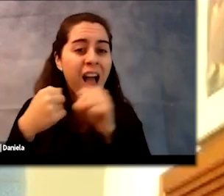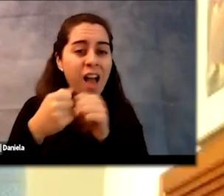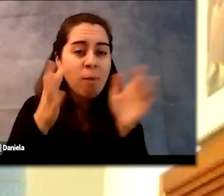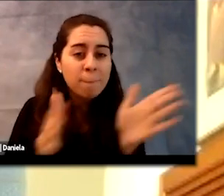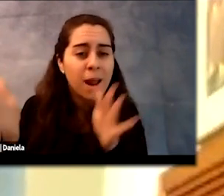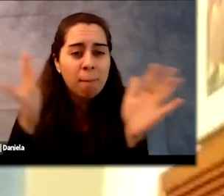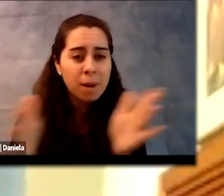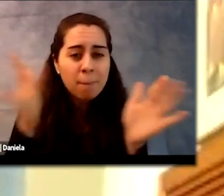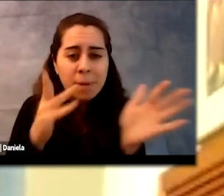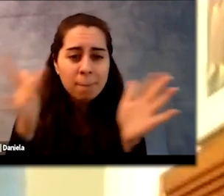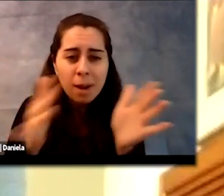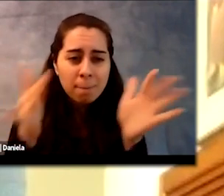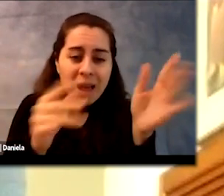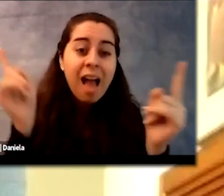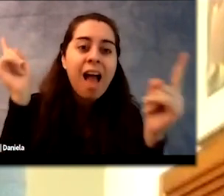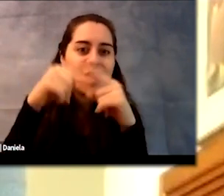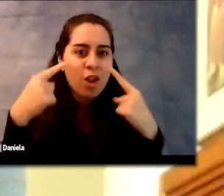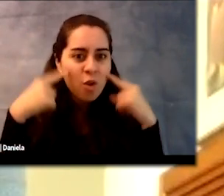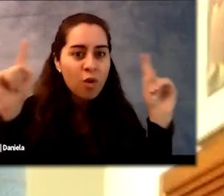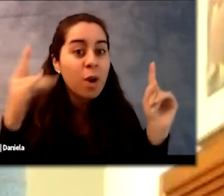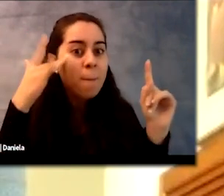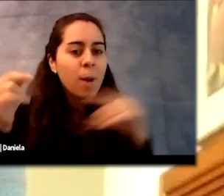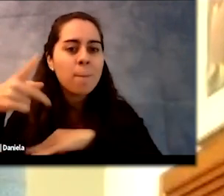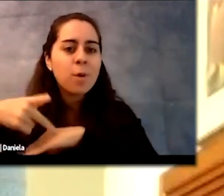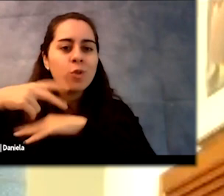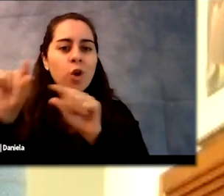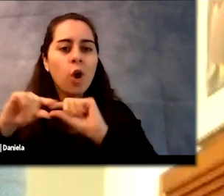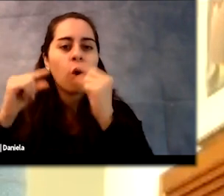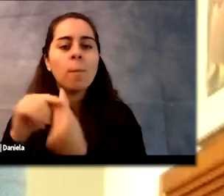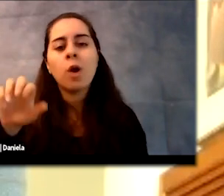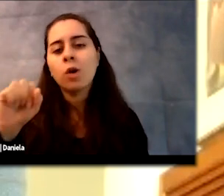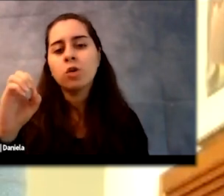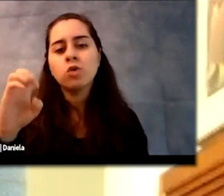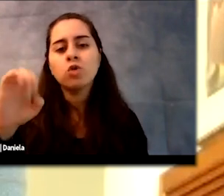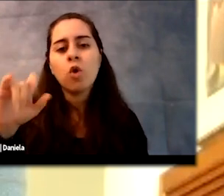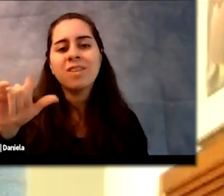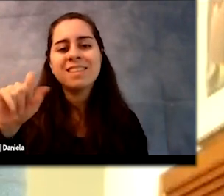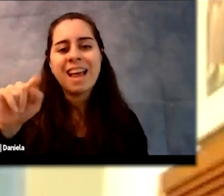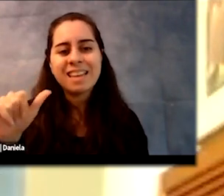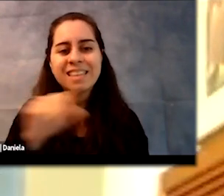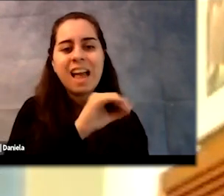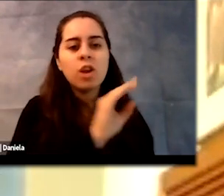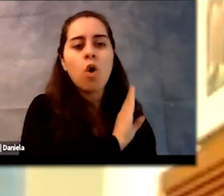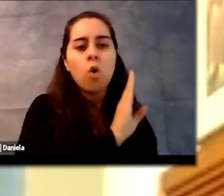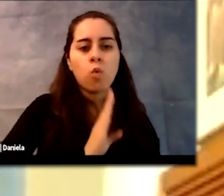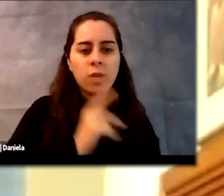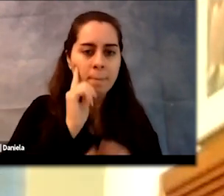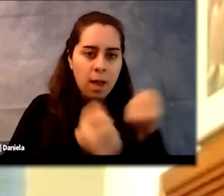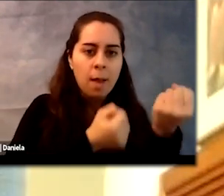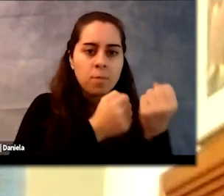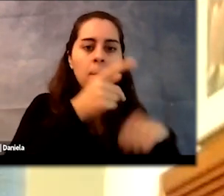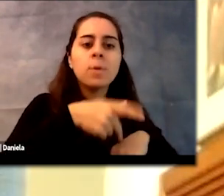the efforts of the Puerto Rican Socialist Party and the Puerto Rico Solidarity Committees organized throughout the United